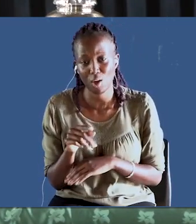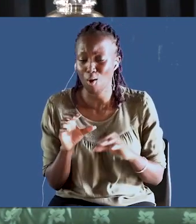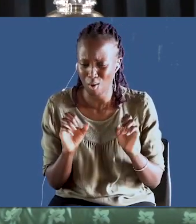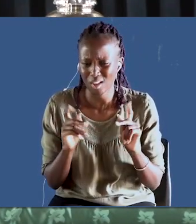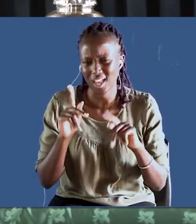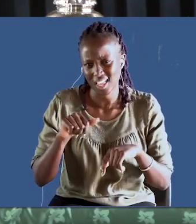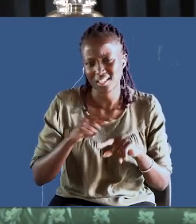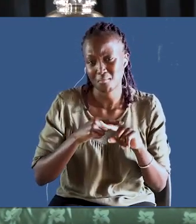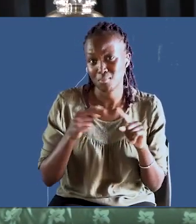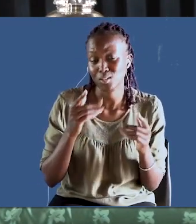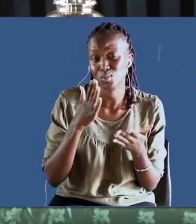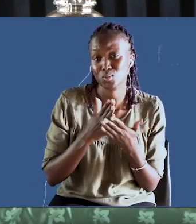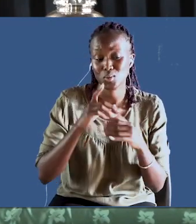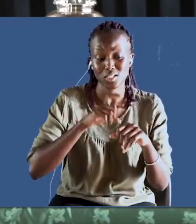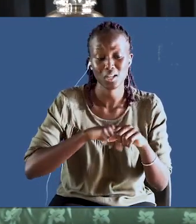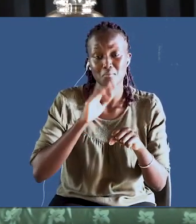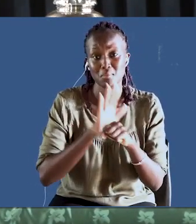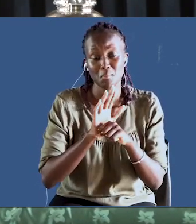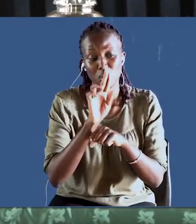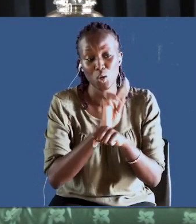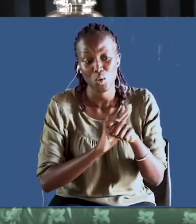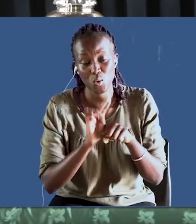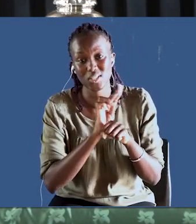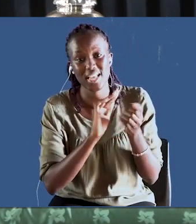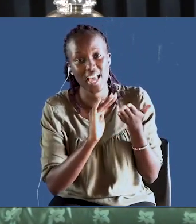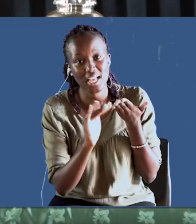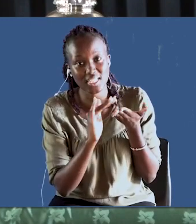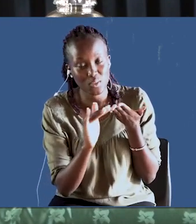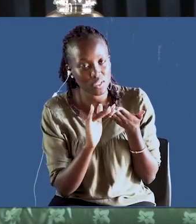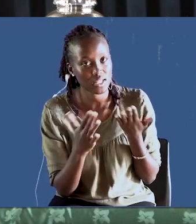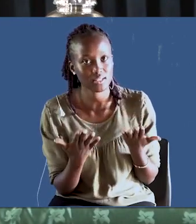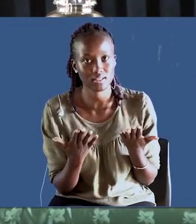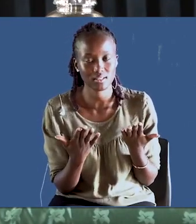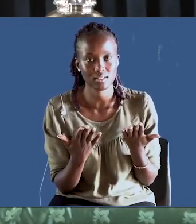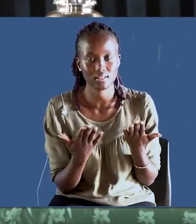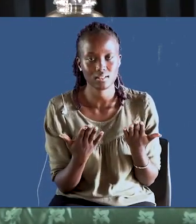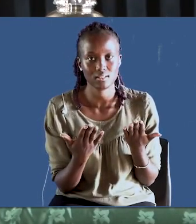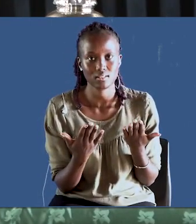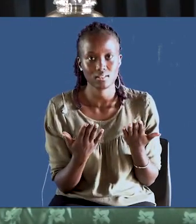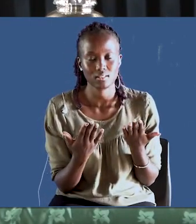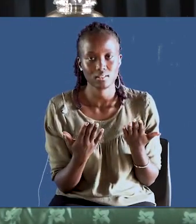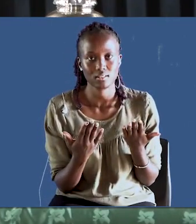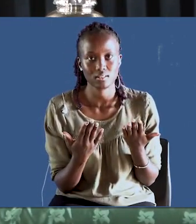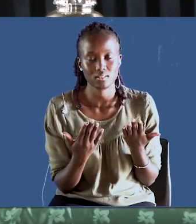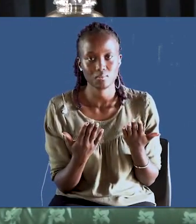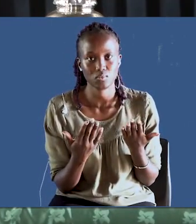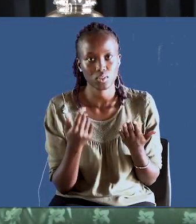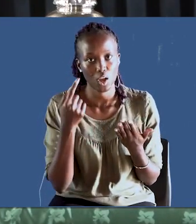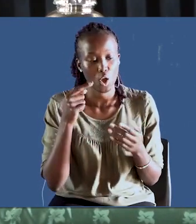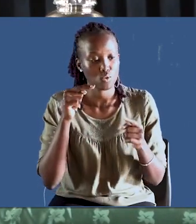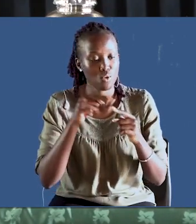okay. But unfortunately, many times we use those terminologies and excuses to justify a deliberate